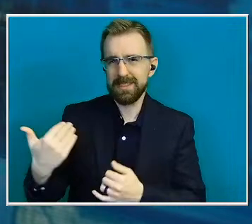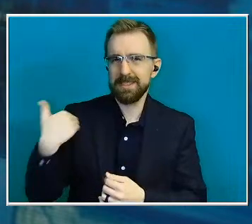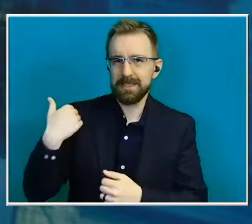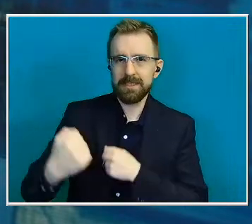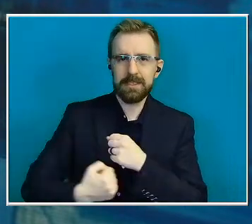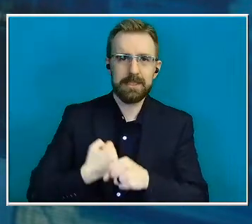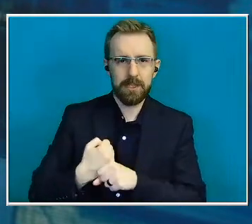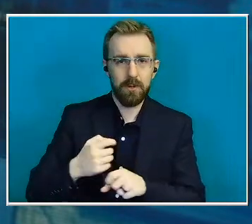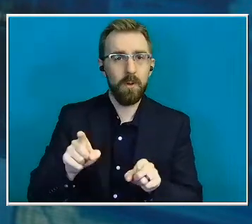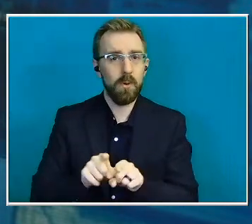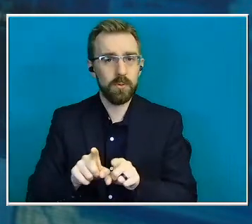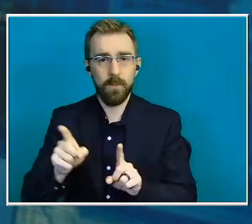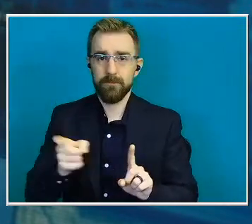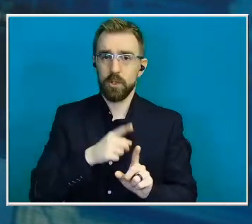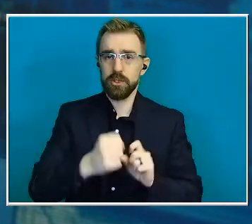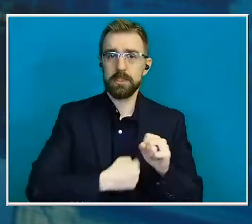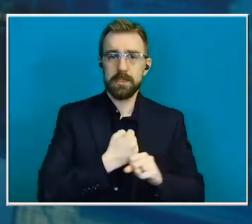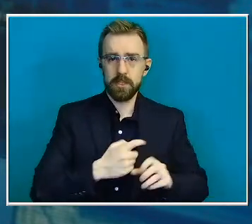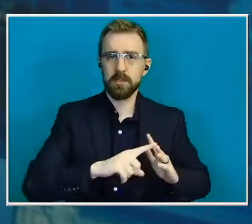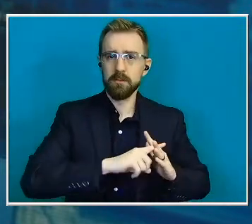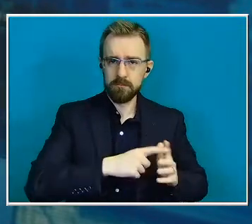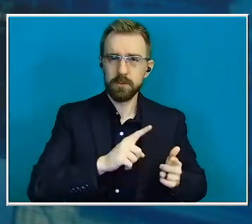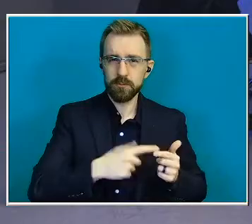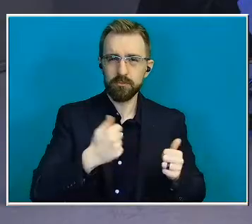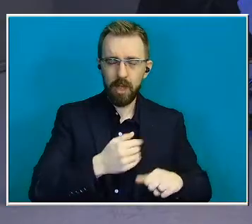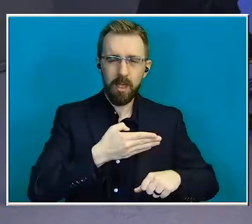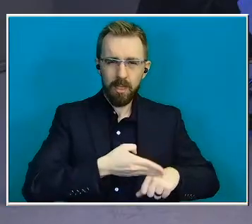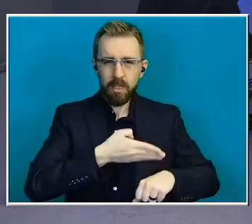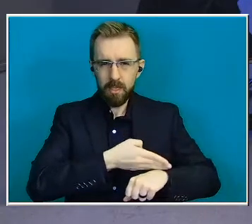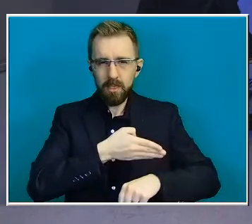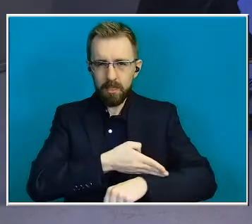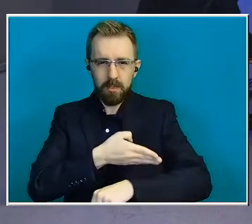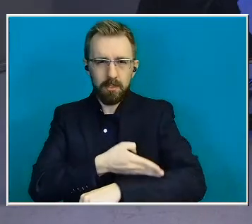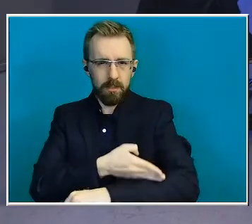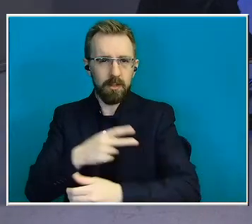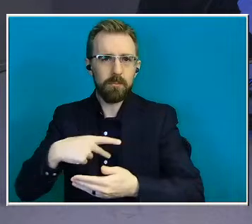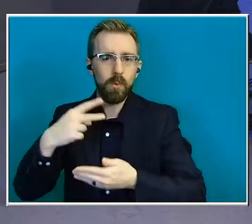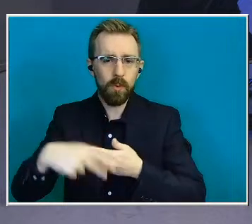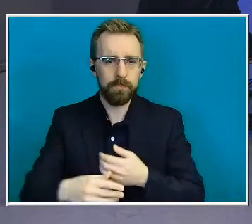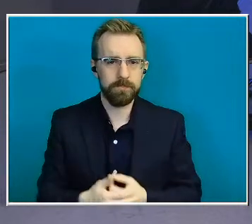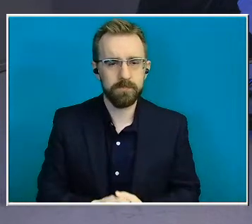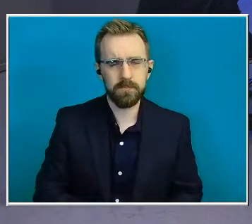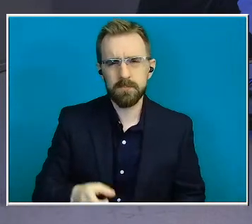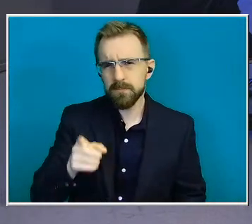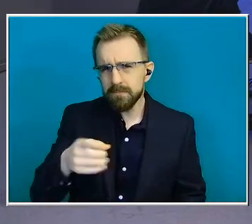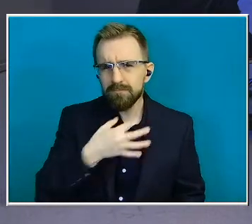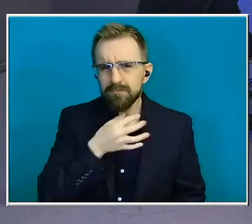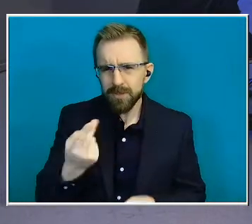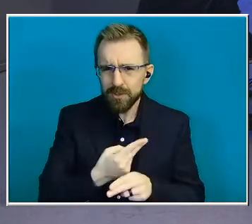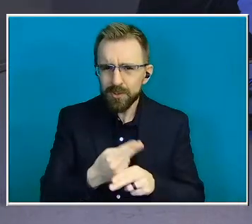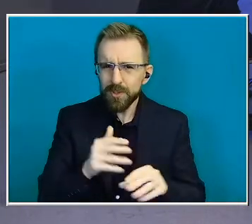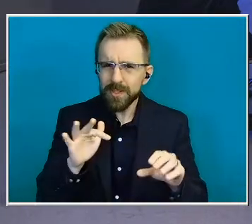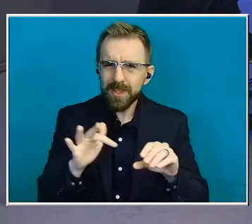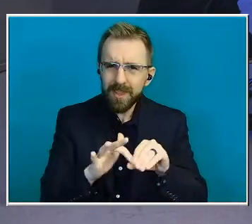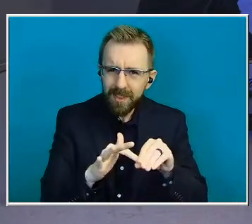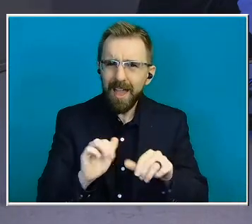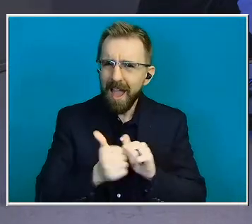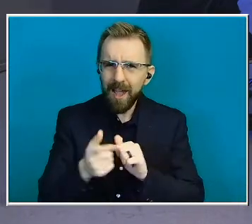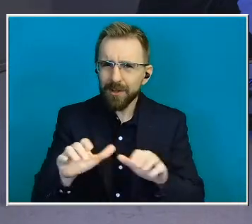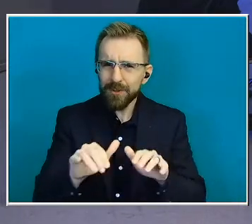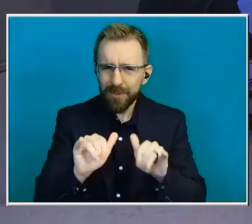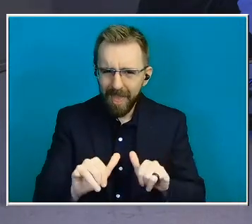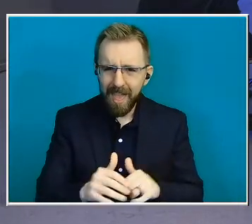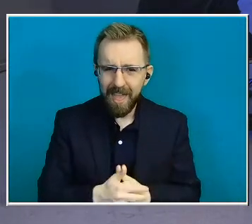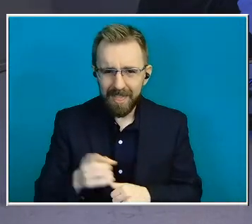year to try to improve our program. Bastion, did you get to do the veggie meter? I did. How'd you do on the veggie? Did your scores go